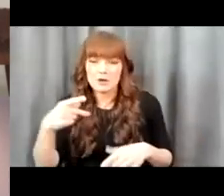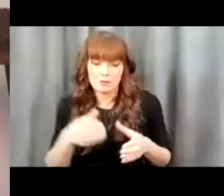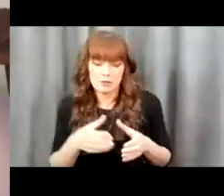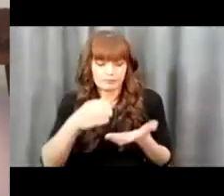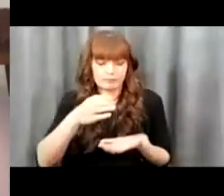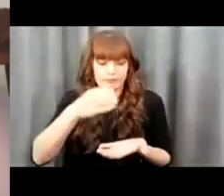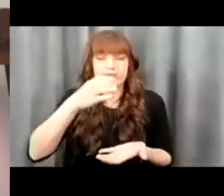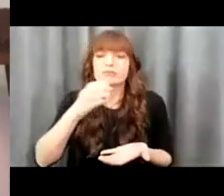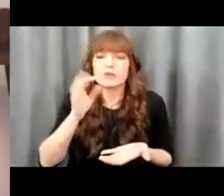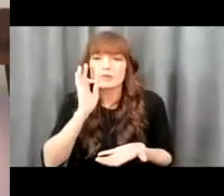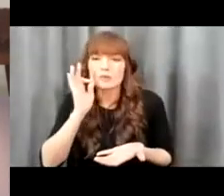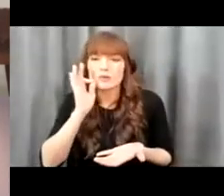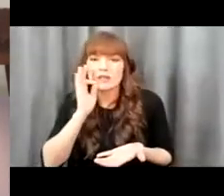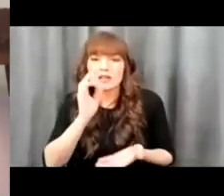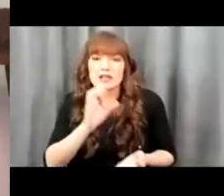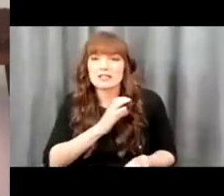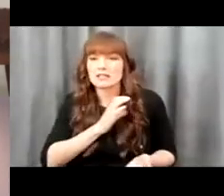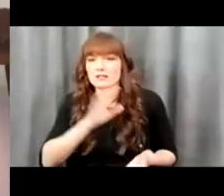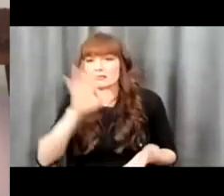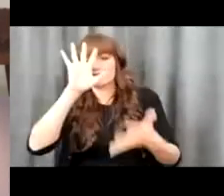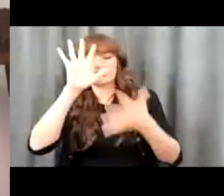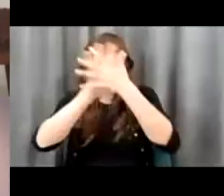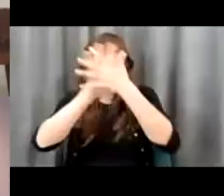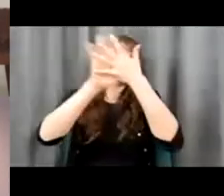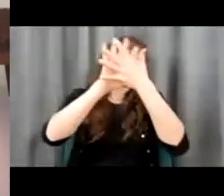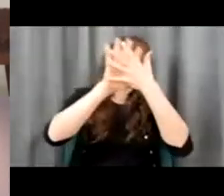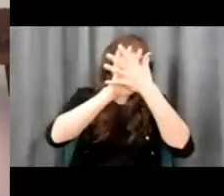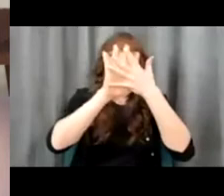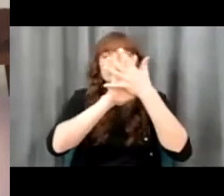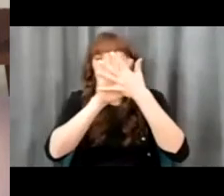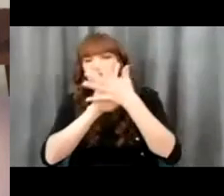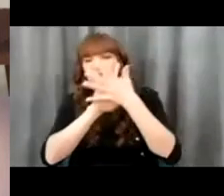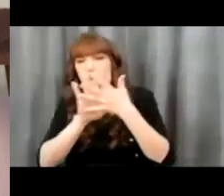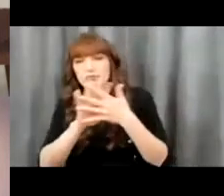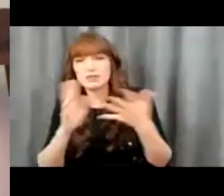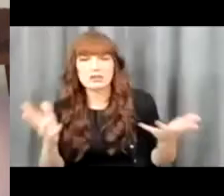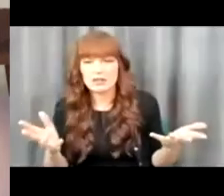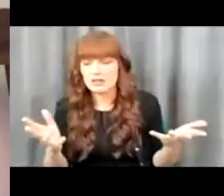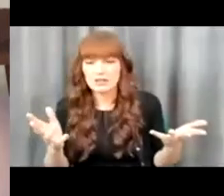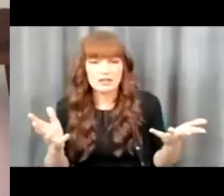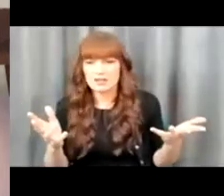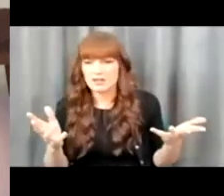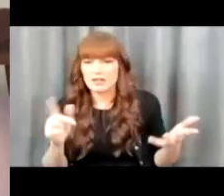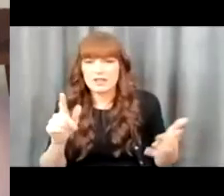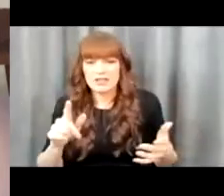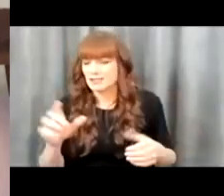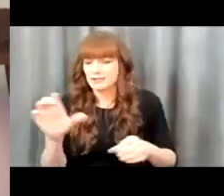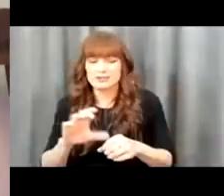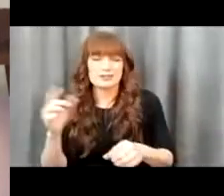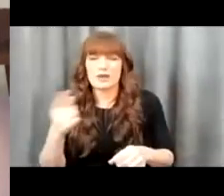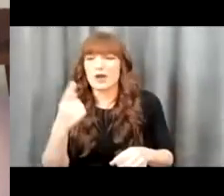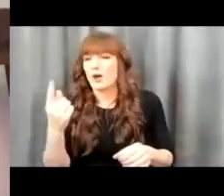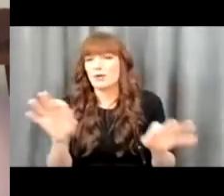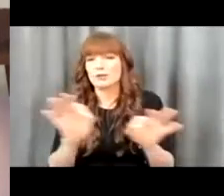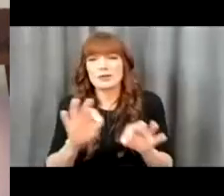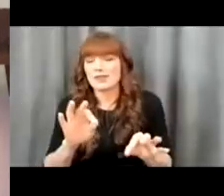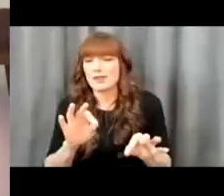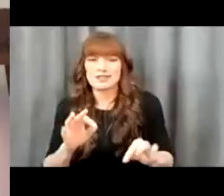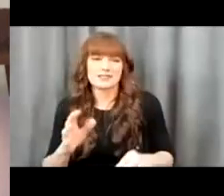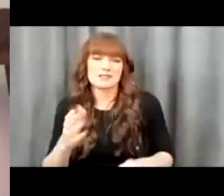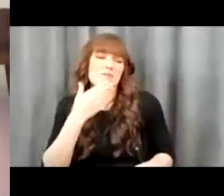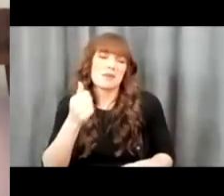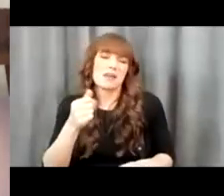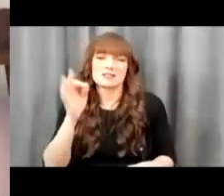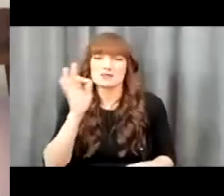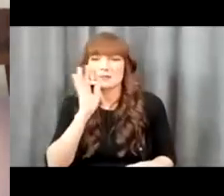jar. Clinton is wrapped. Cost me an extra bill and make him deliver, but this shit is always worth it. He